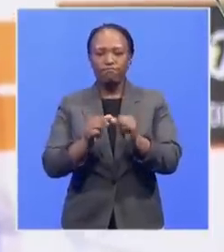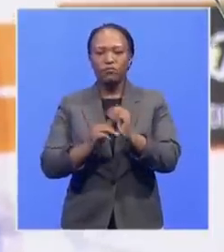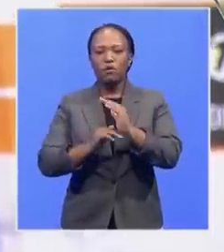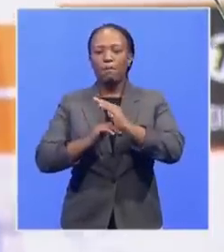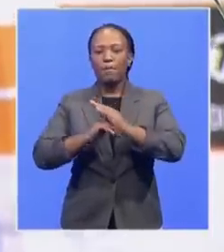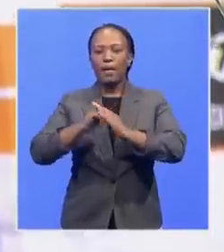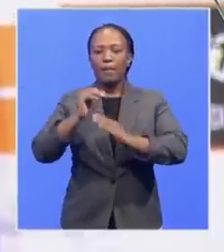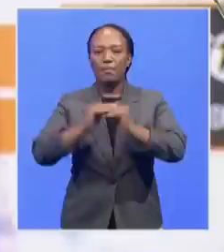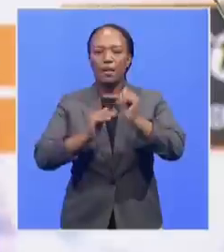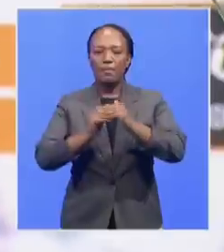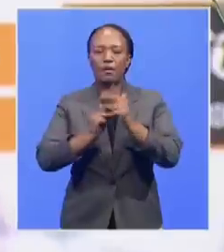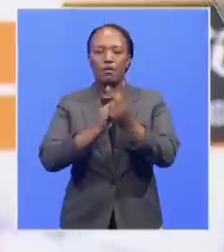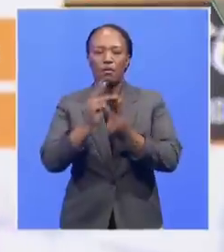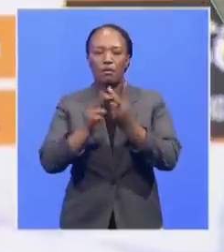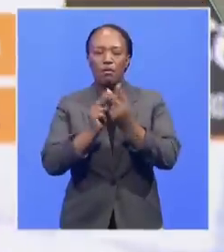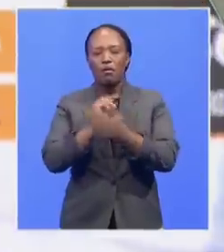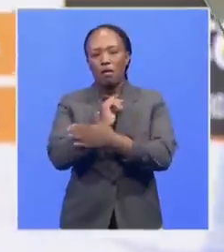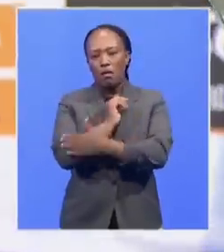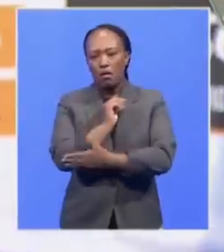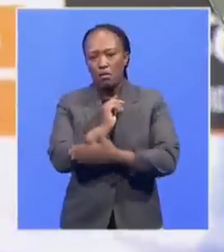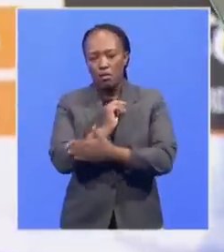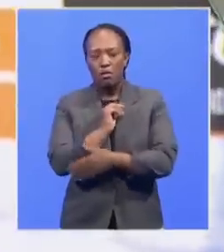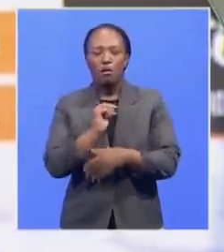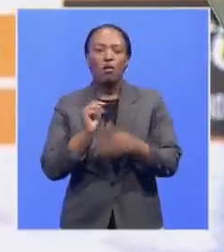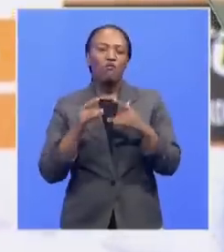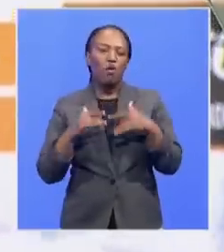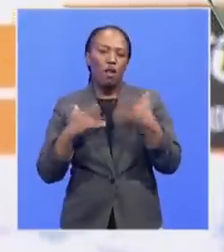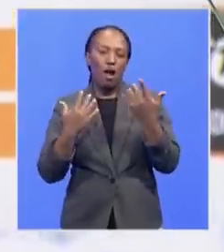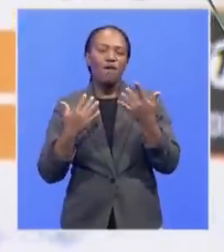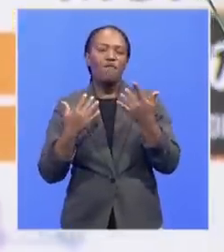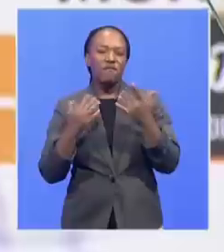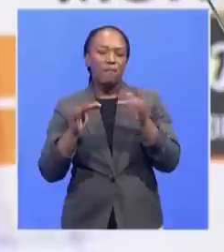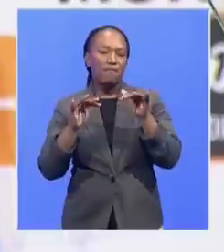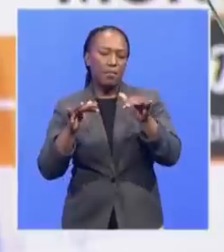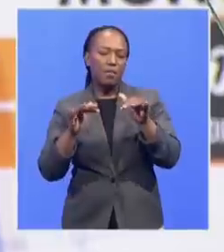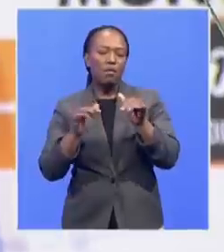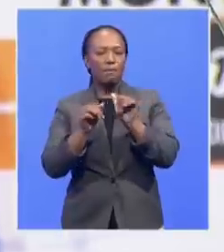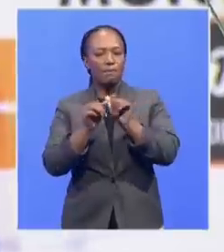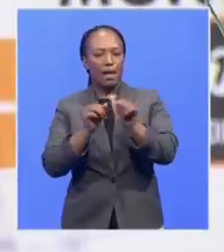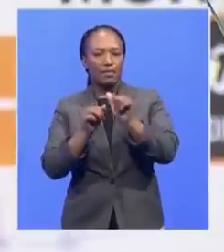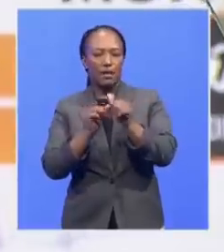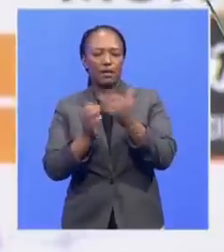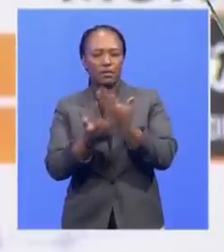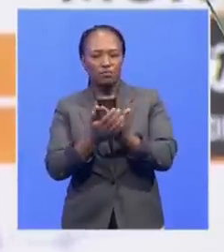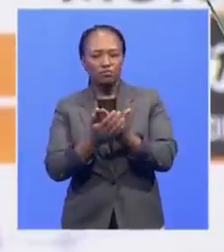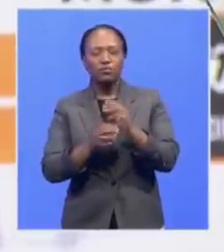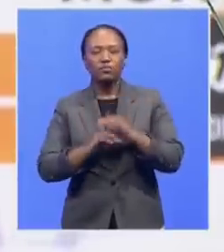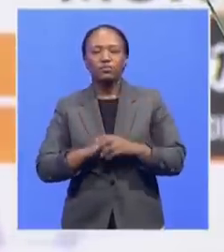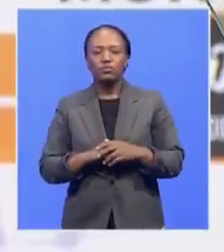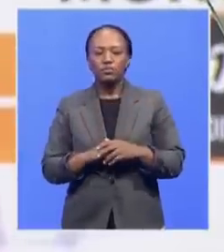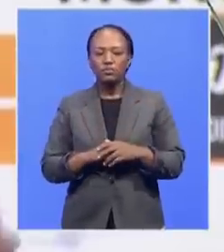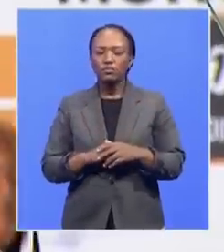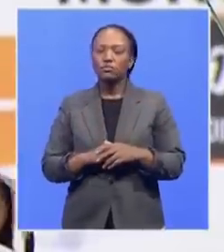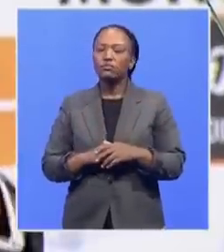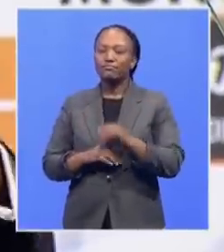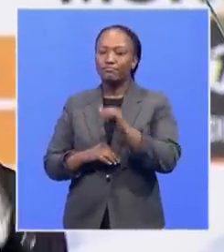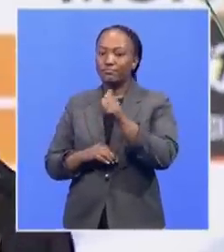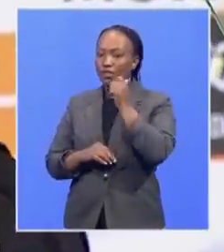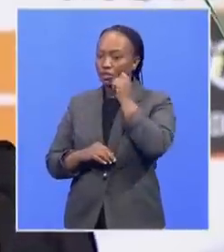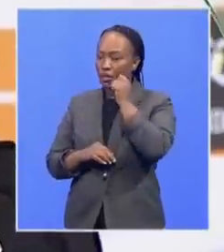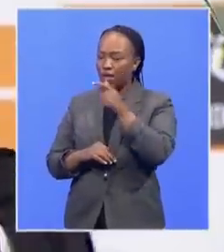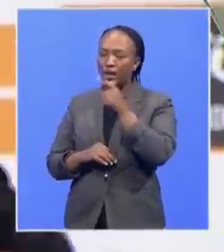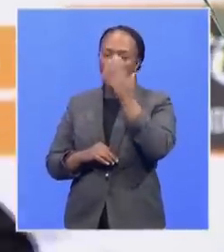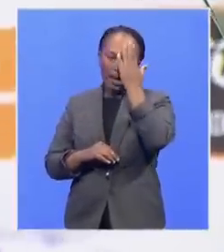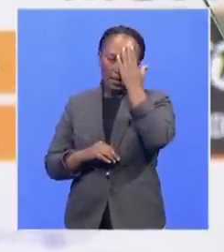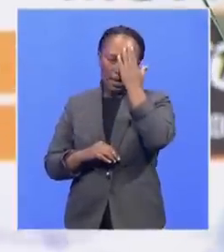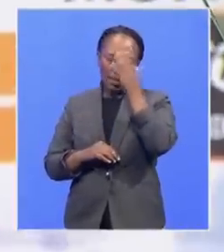our country, of making the life of our people better, and ke a itse gore working